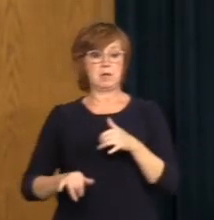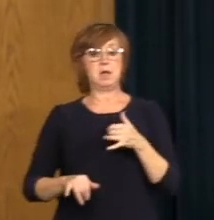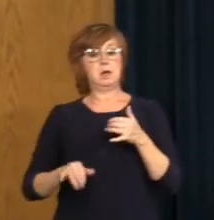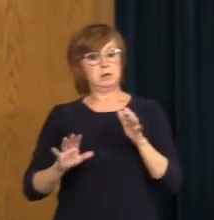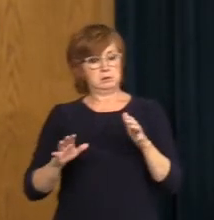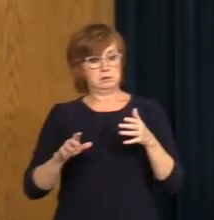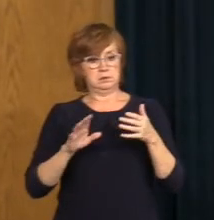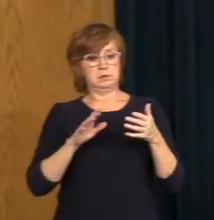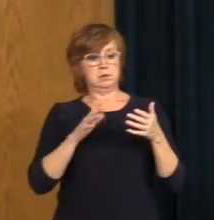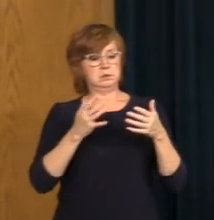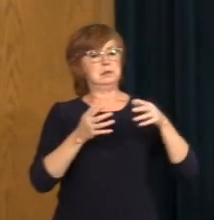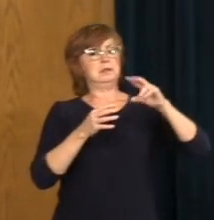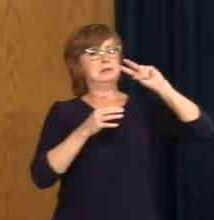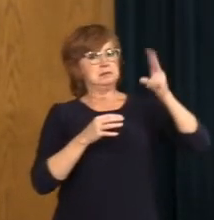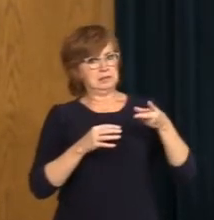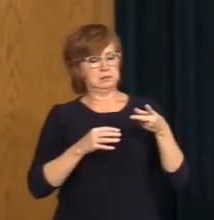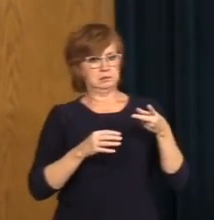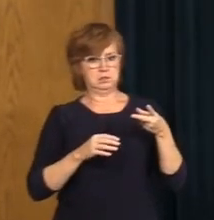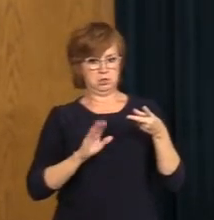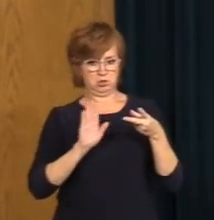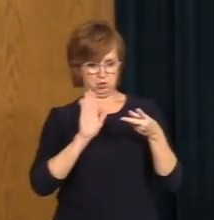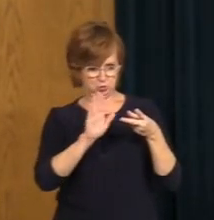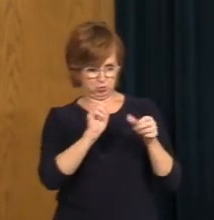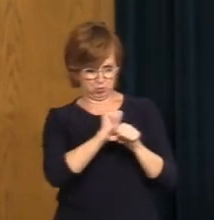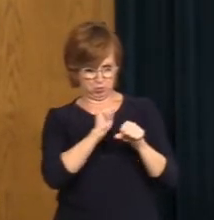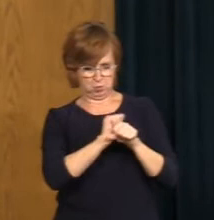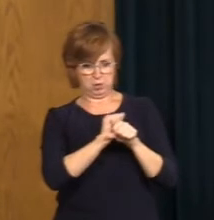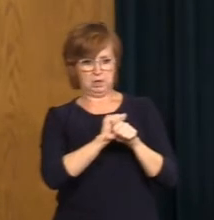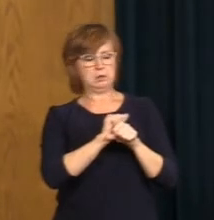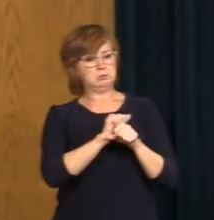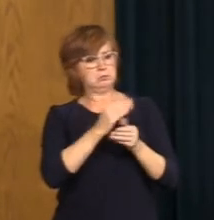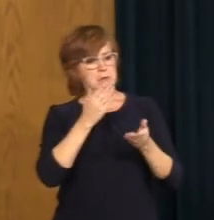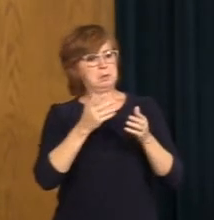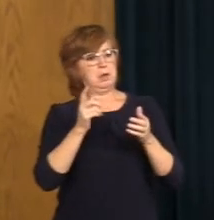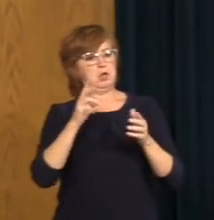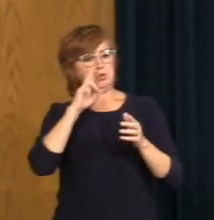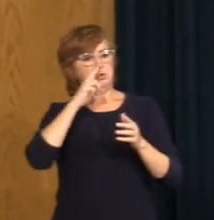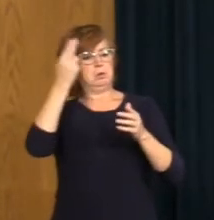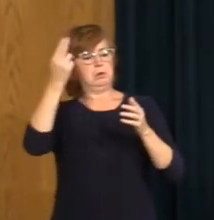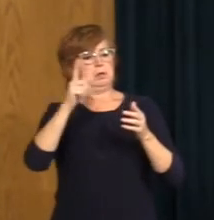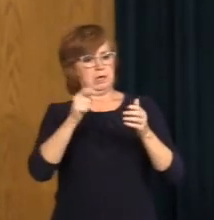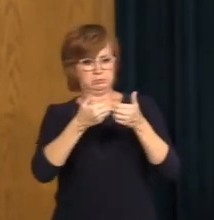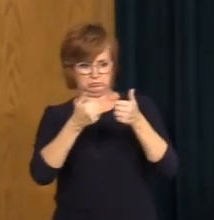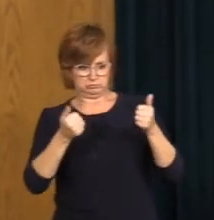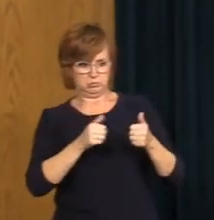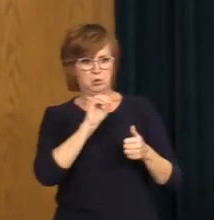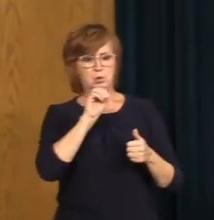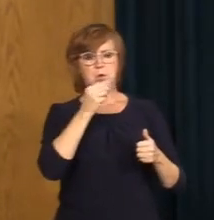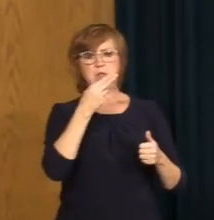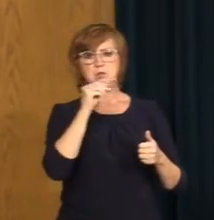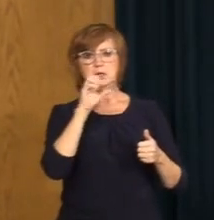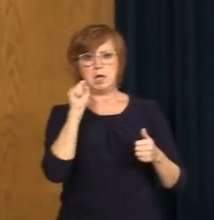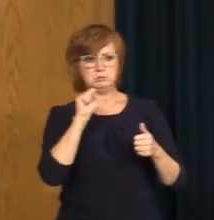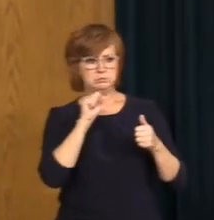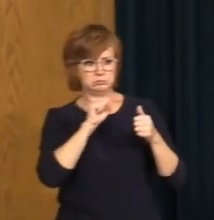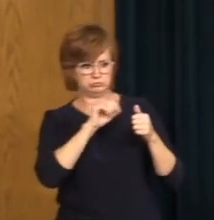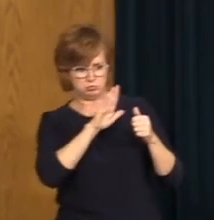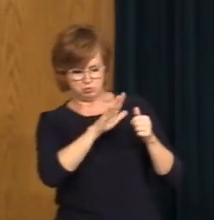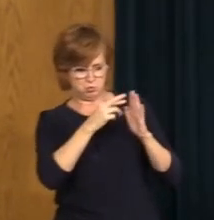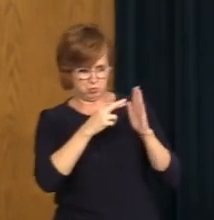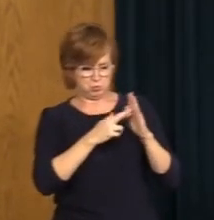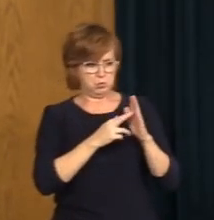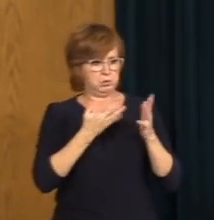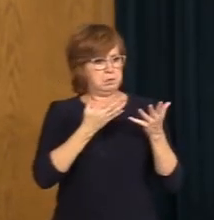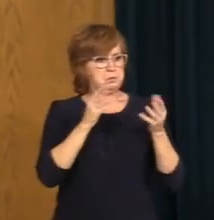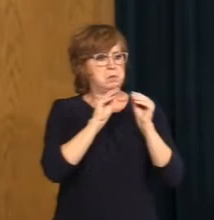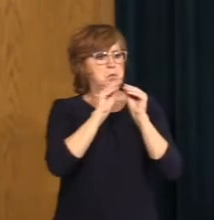their configuration and provide more specific details under their Occupational Health and Safety Act. But